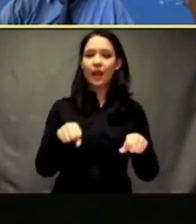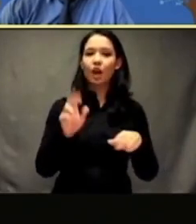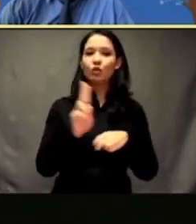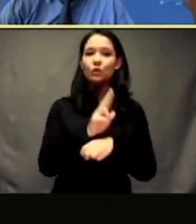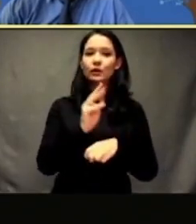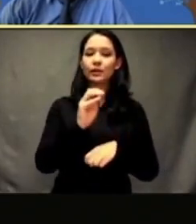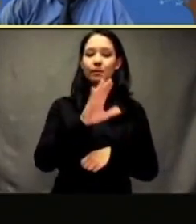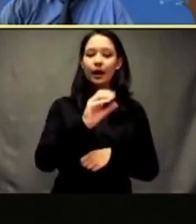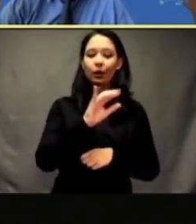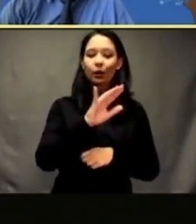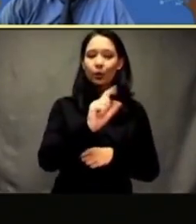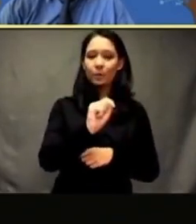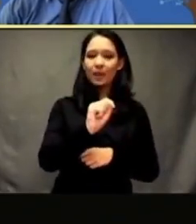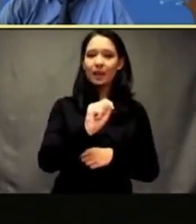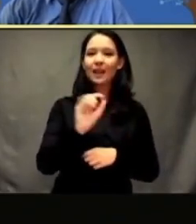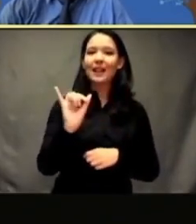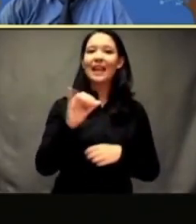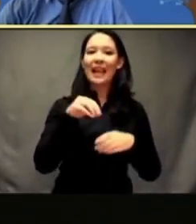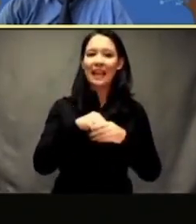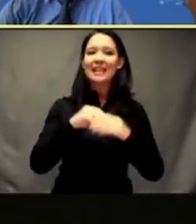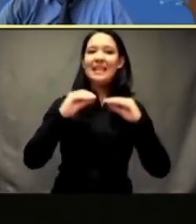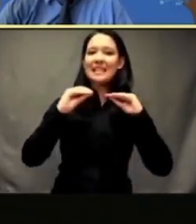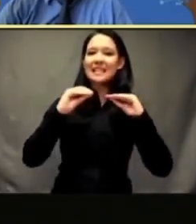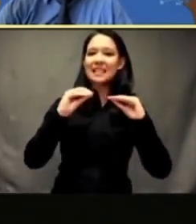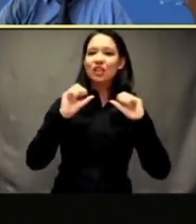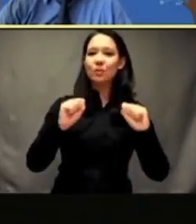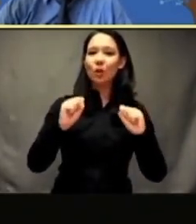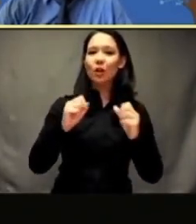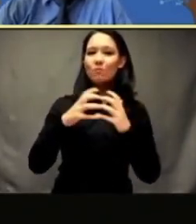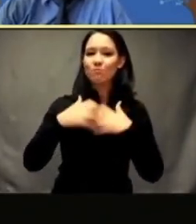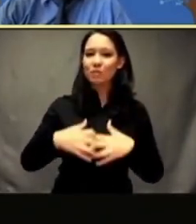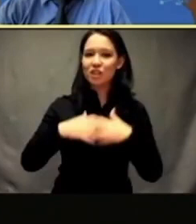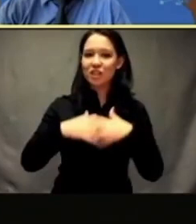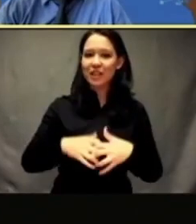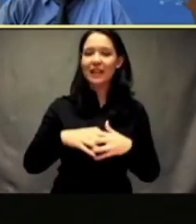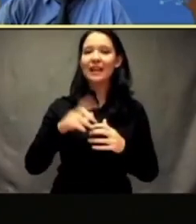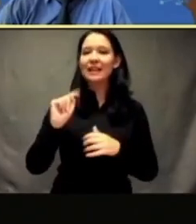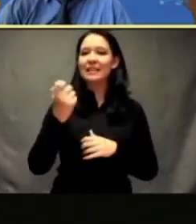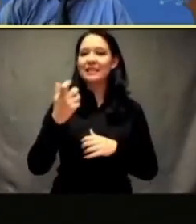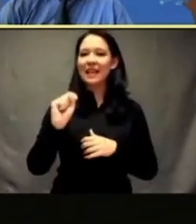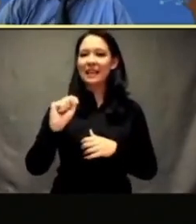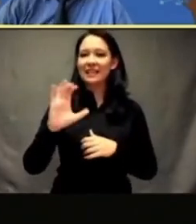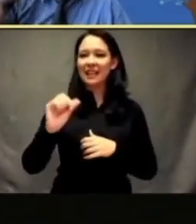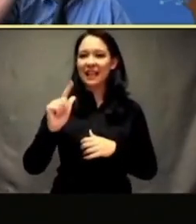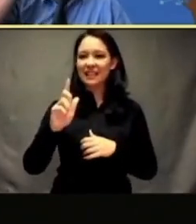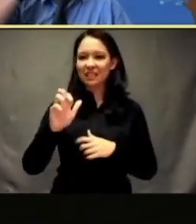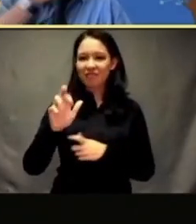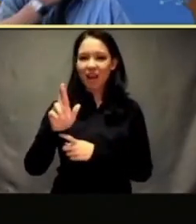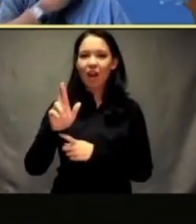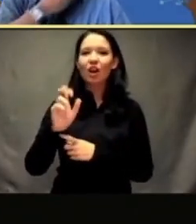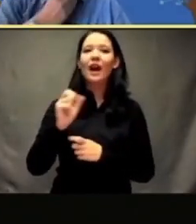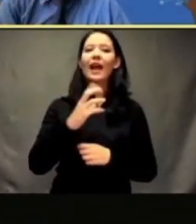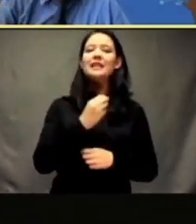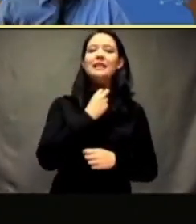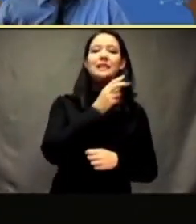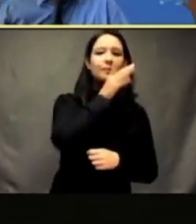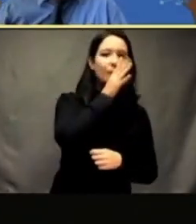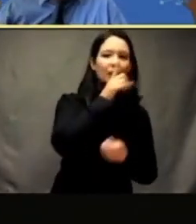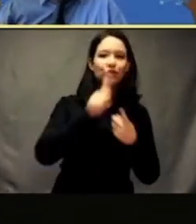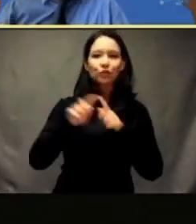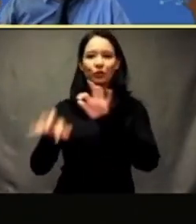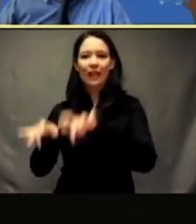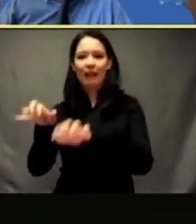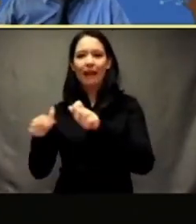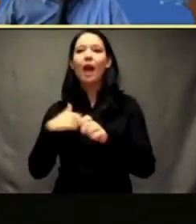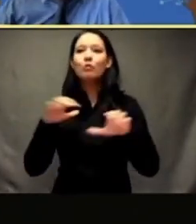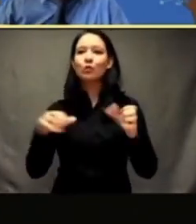and Scratch in like Teachable Machine and Text Classifier, Speech to Text, some AI. I'm doing a lot of